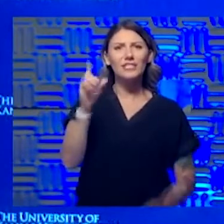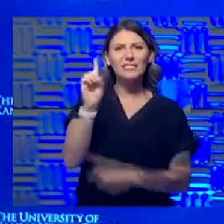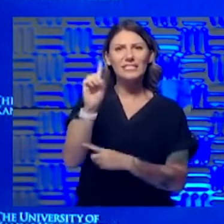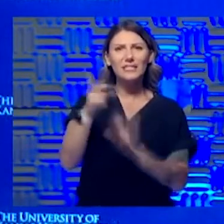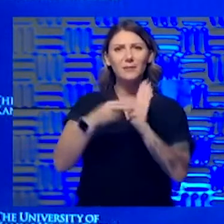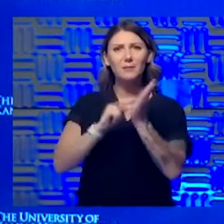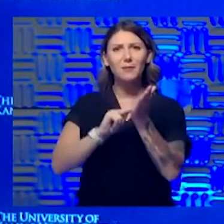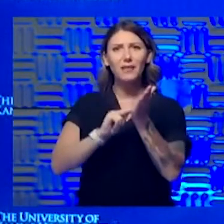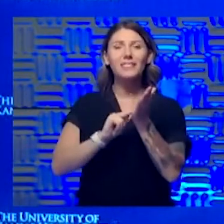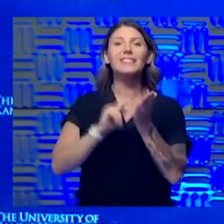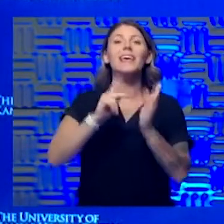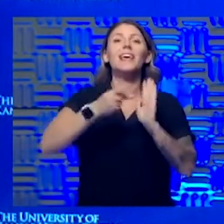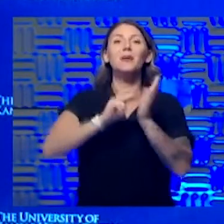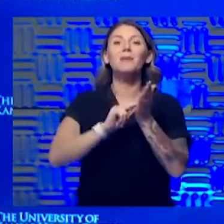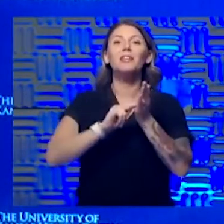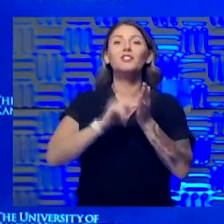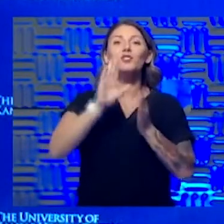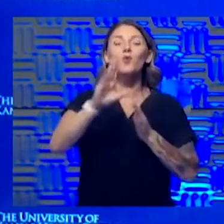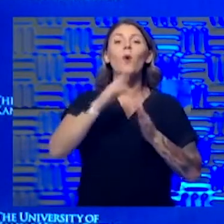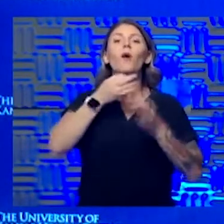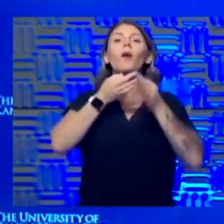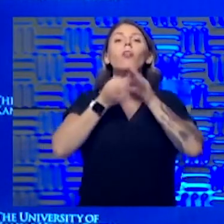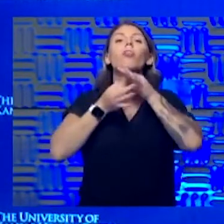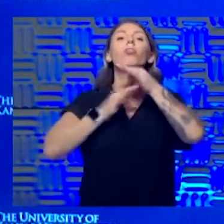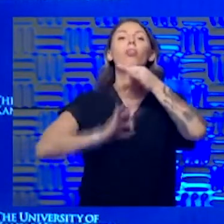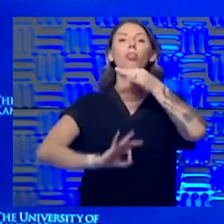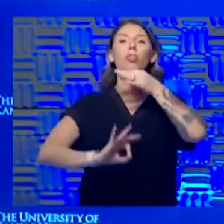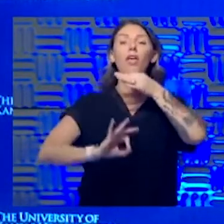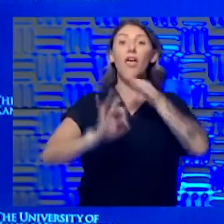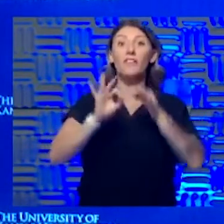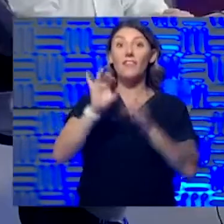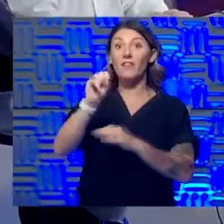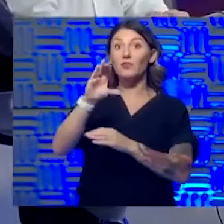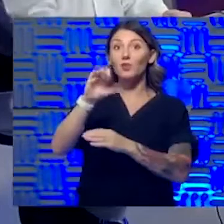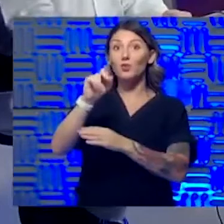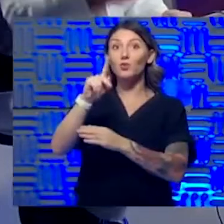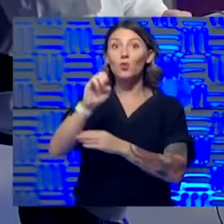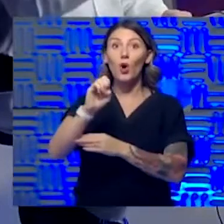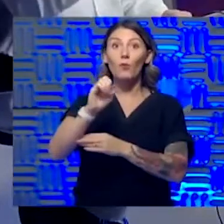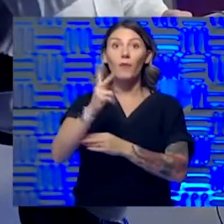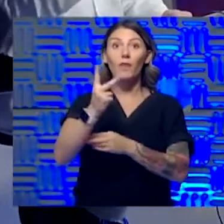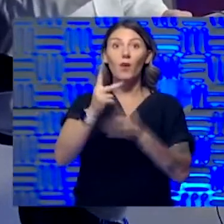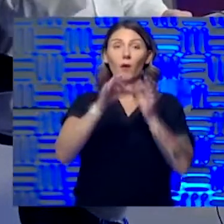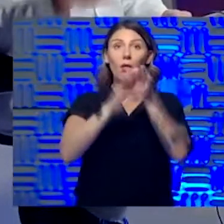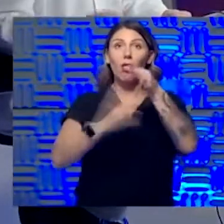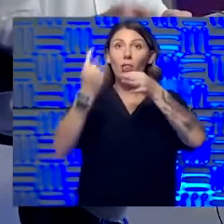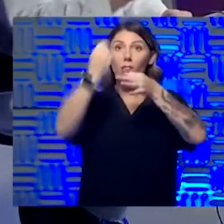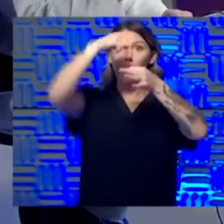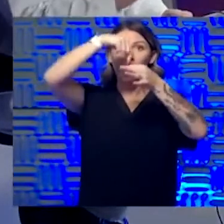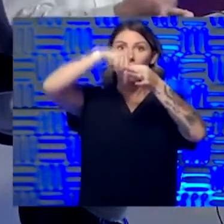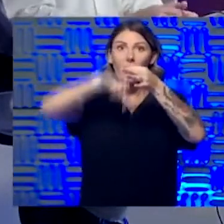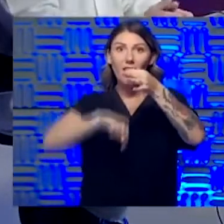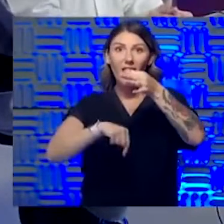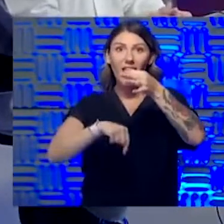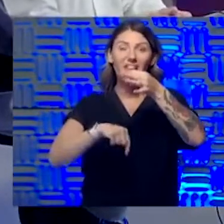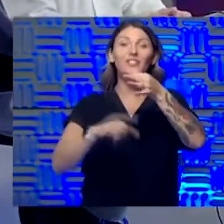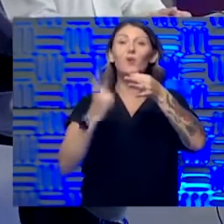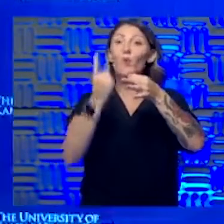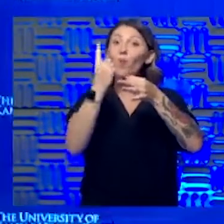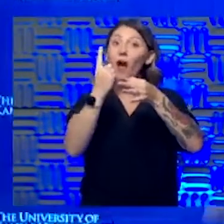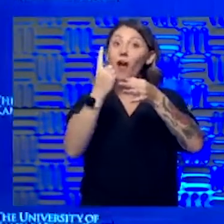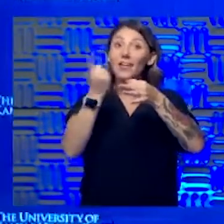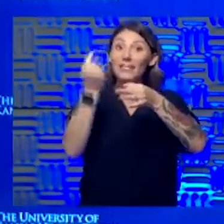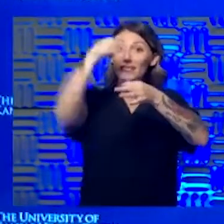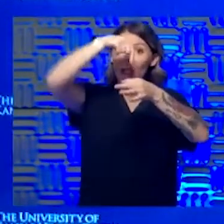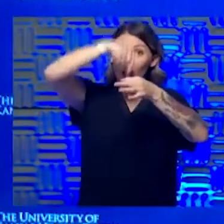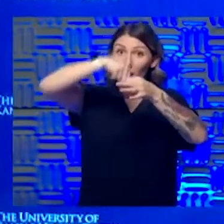they look down into your esophagus. Watch out for those big medical words, Hawk. One goes below and one goes up. So okay, you just said one